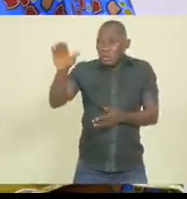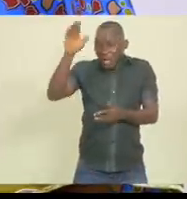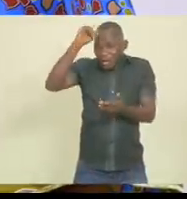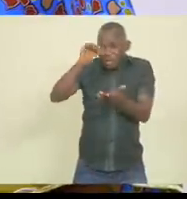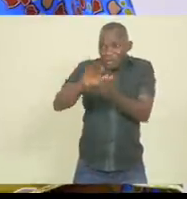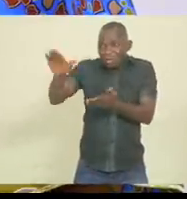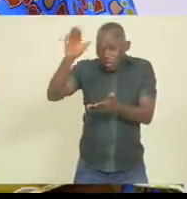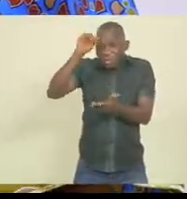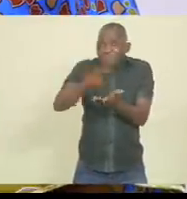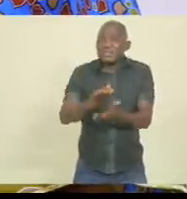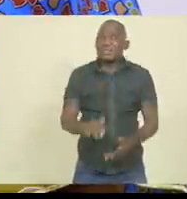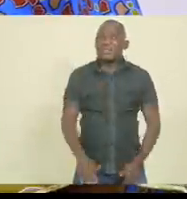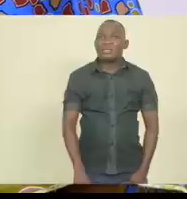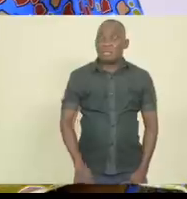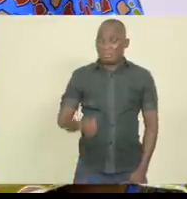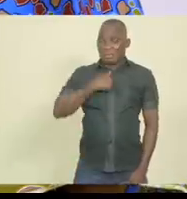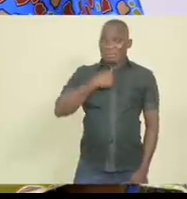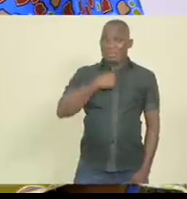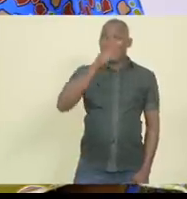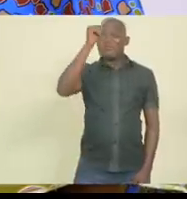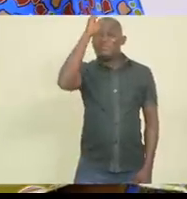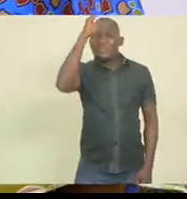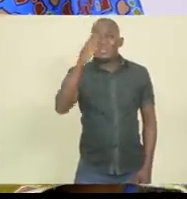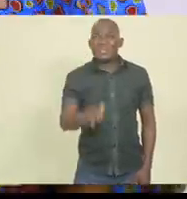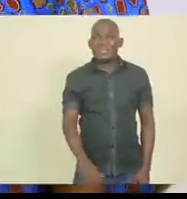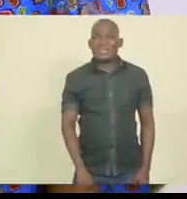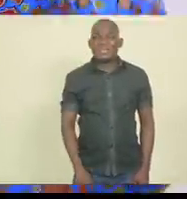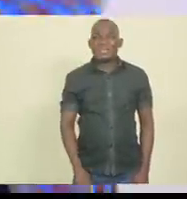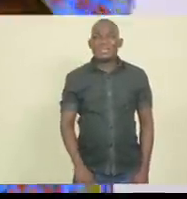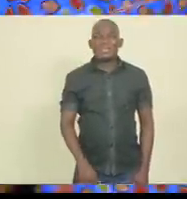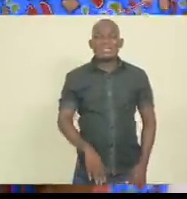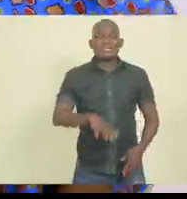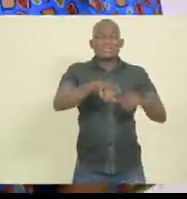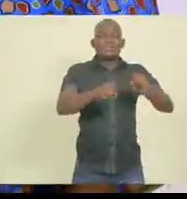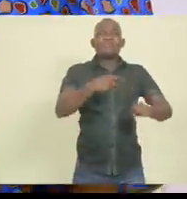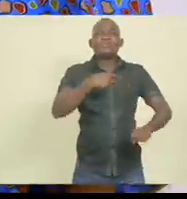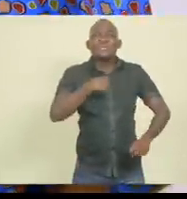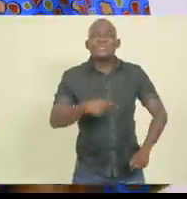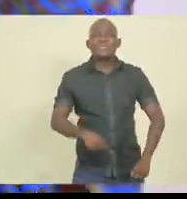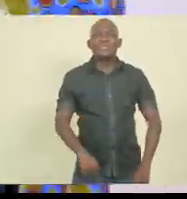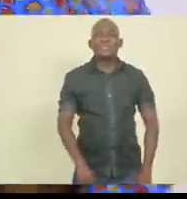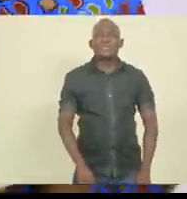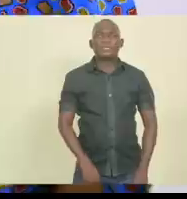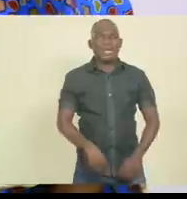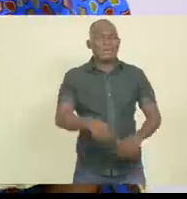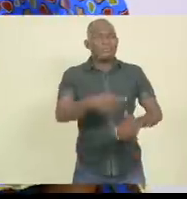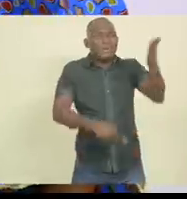husband, my own father, defiled me. What would I have done?